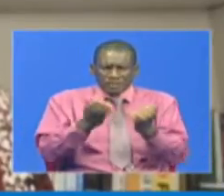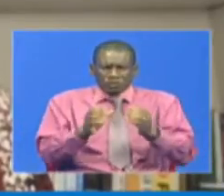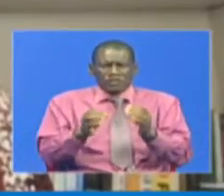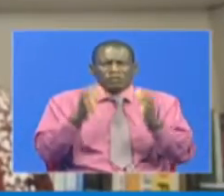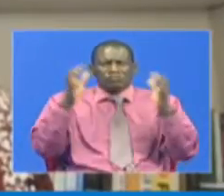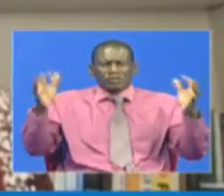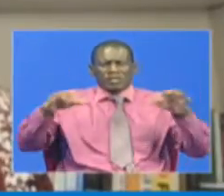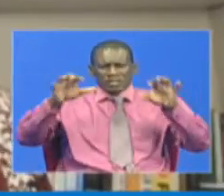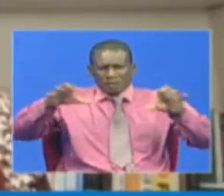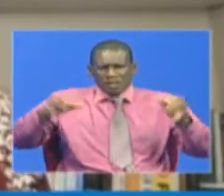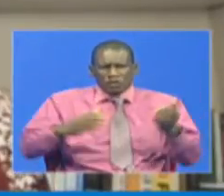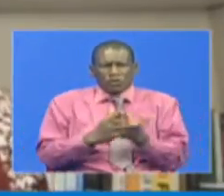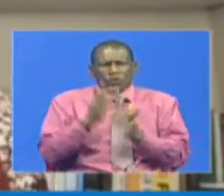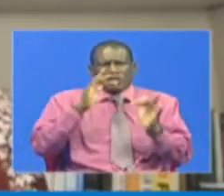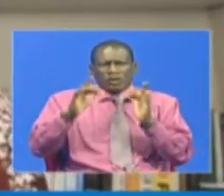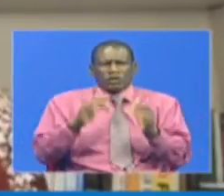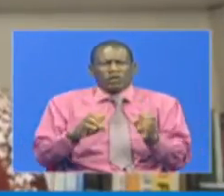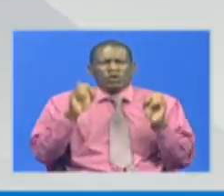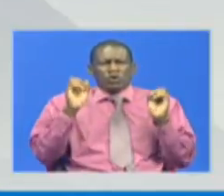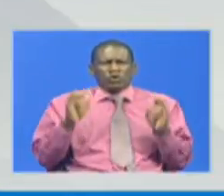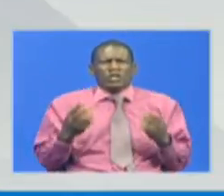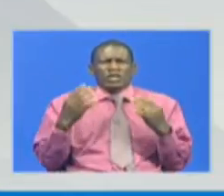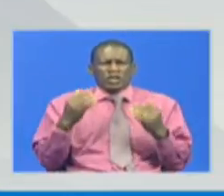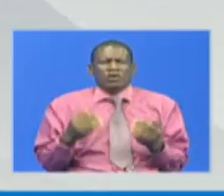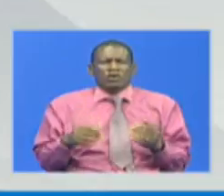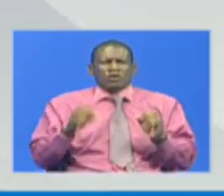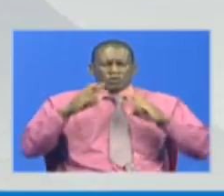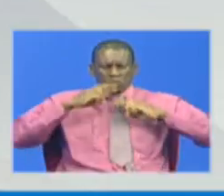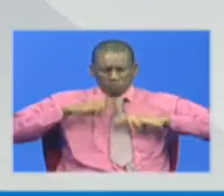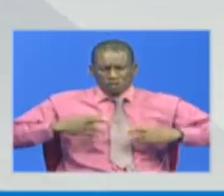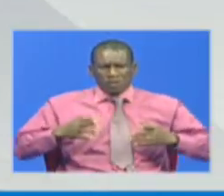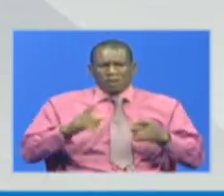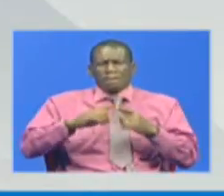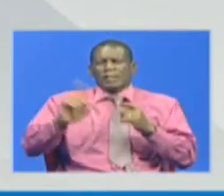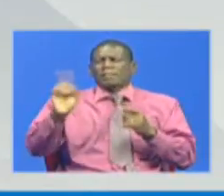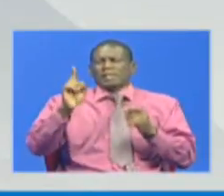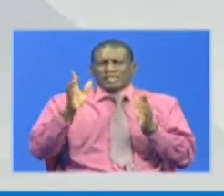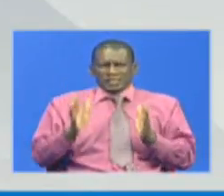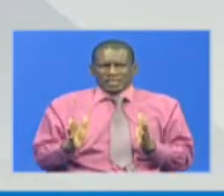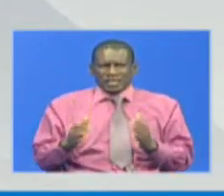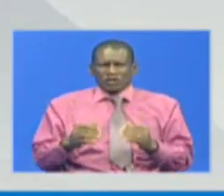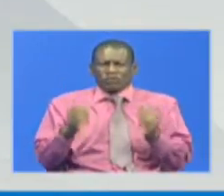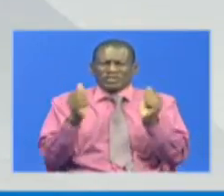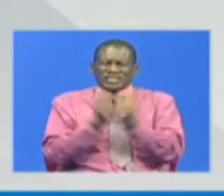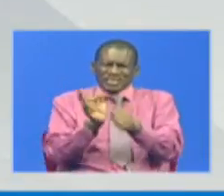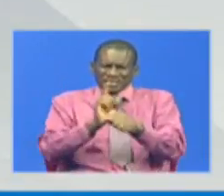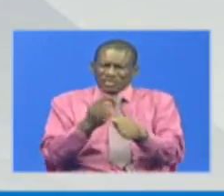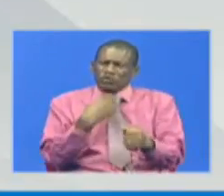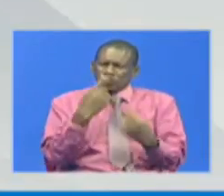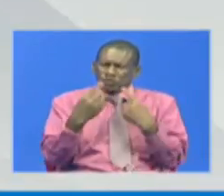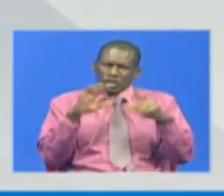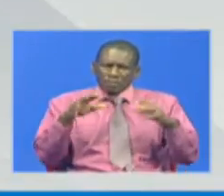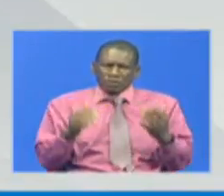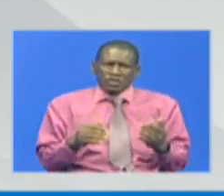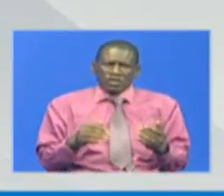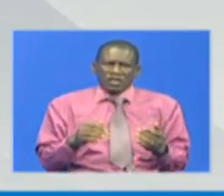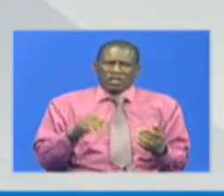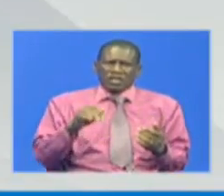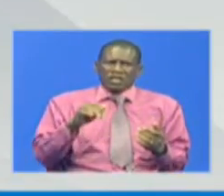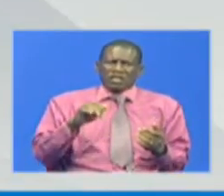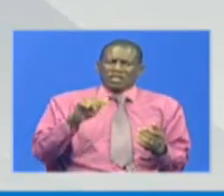online platforms. Okay, and we may take a break, but Madam Sias, just for 10 seconds, you've mentioned the loon